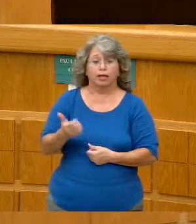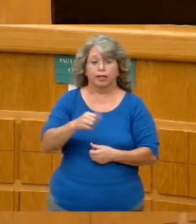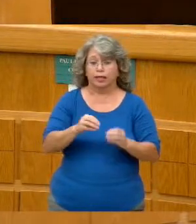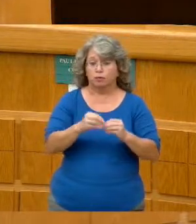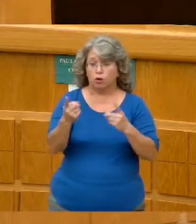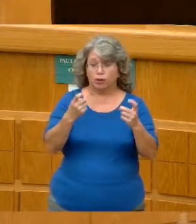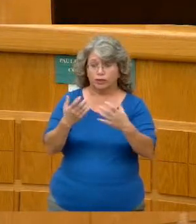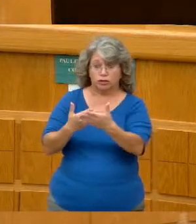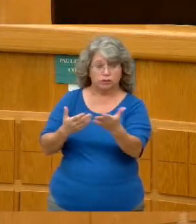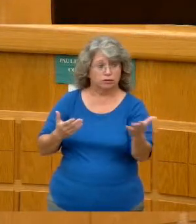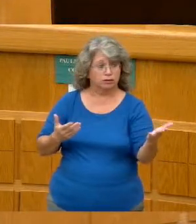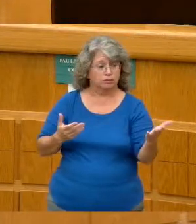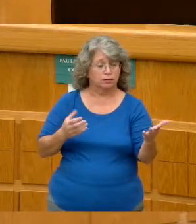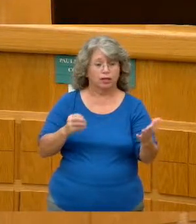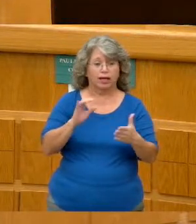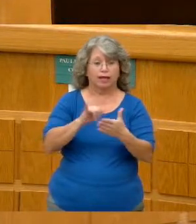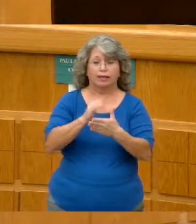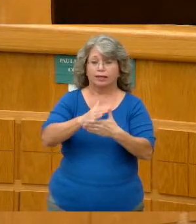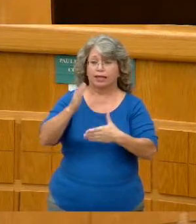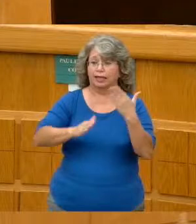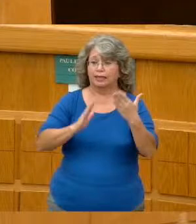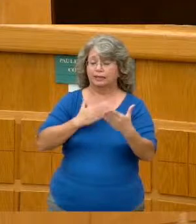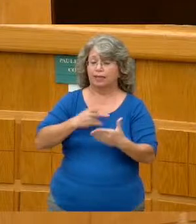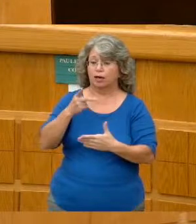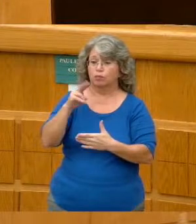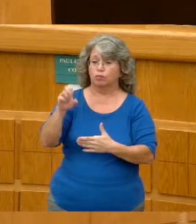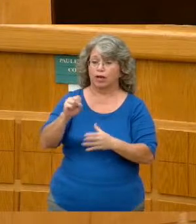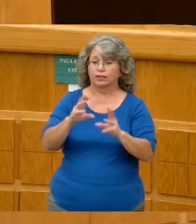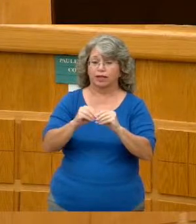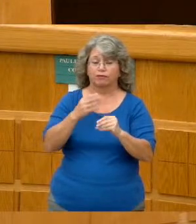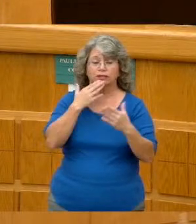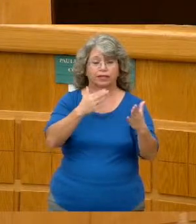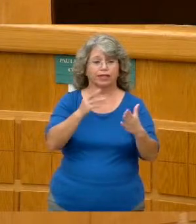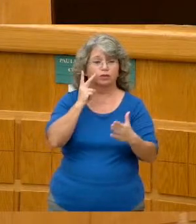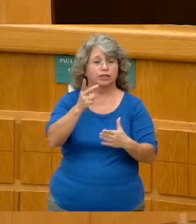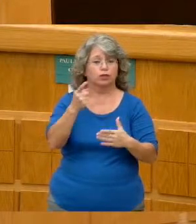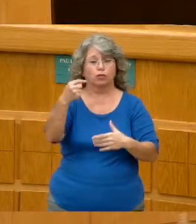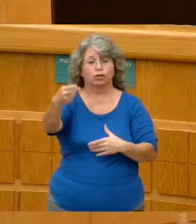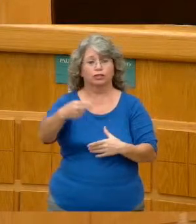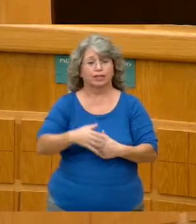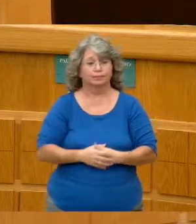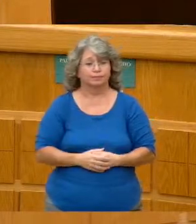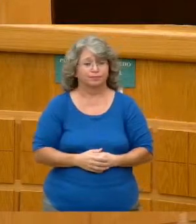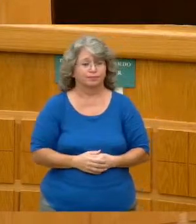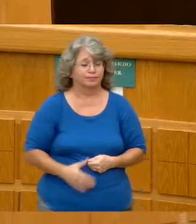other questions? So that concludes the press conference. Thank you, and we will see you all on Thursday.